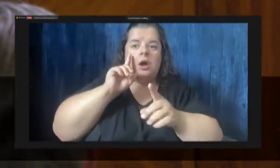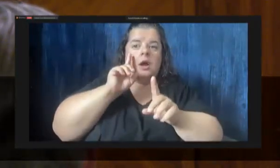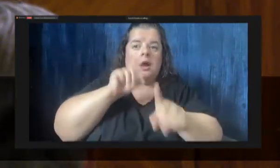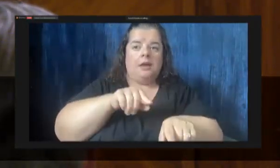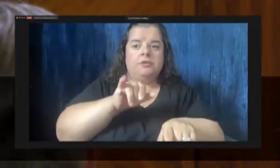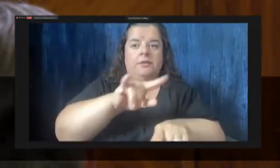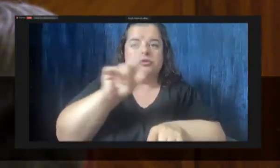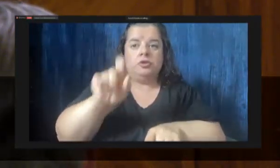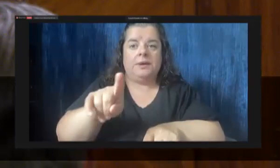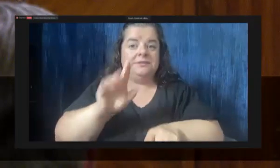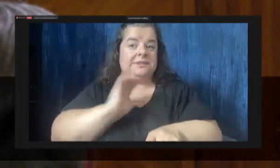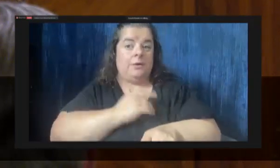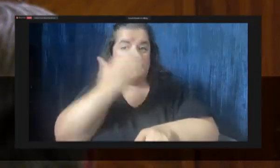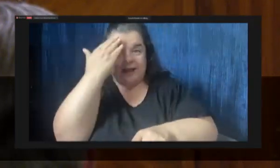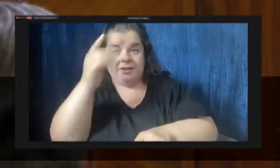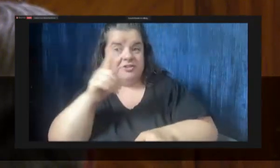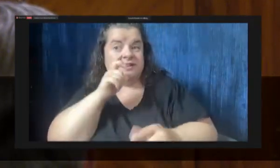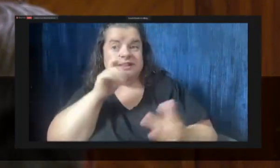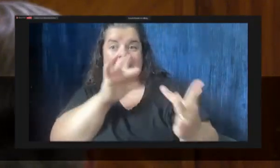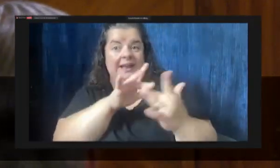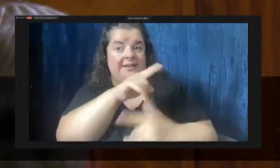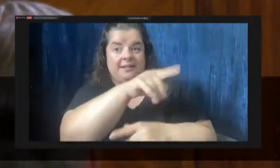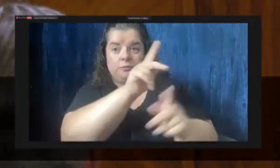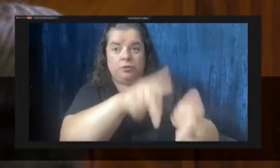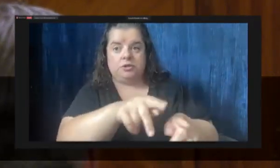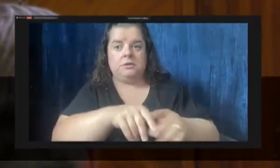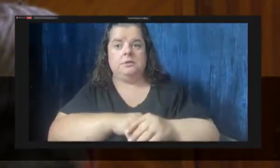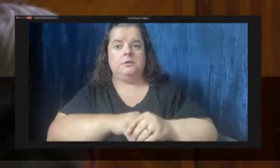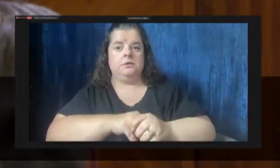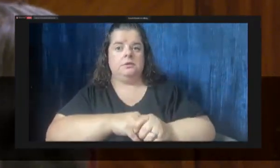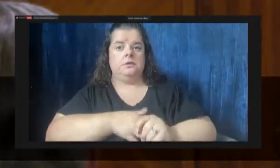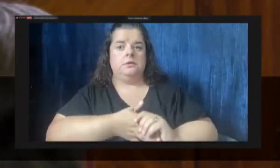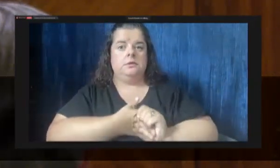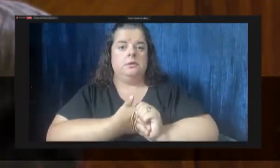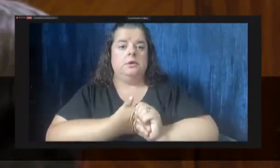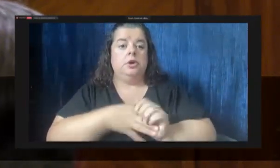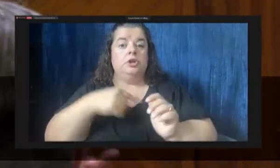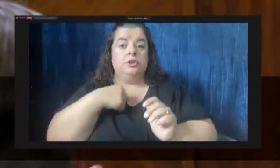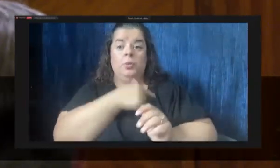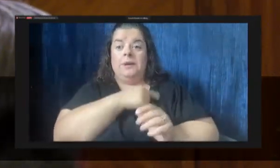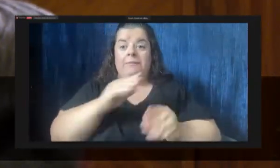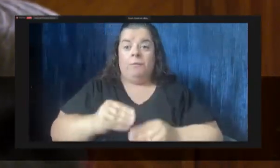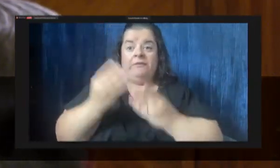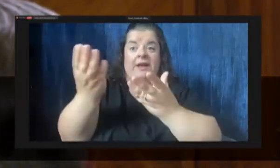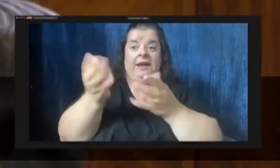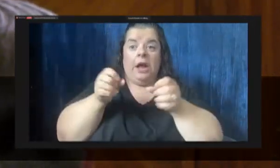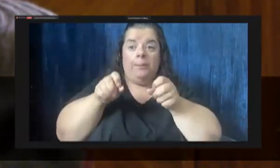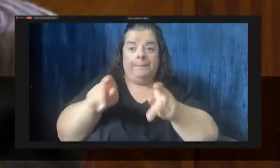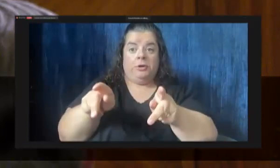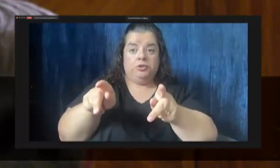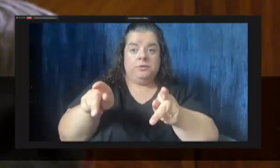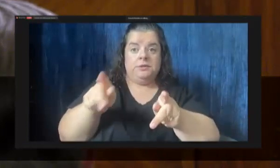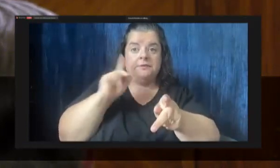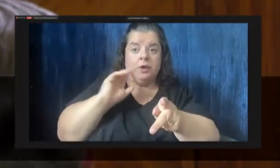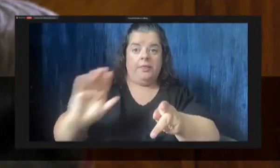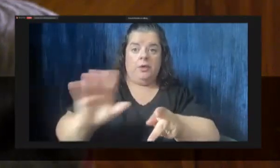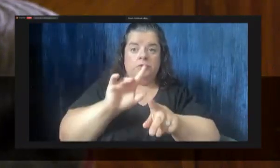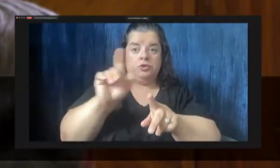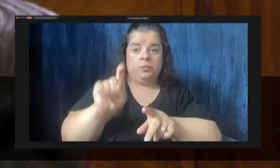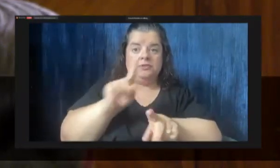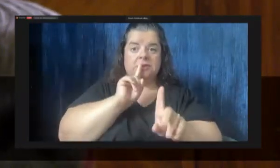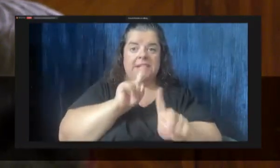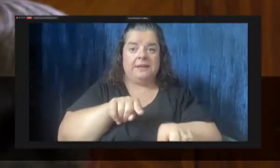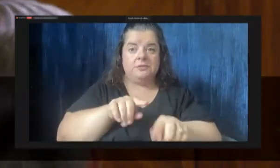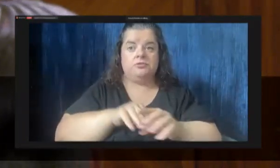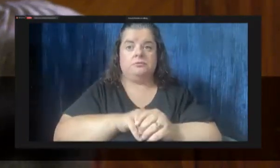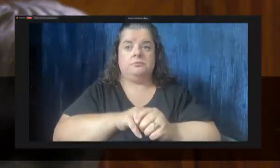did not reach out to this person. So we have provided opportunities to have those questions answered that have not been